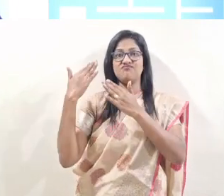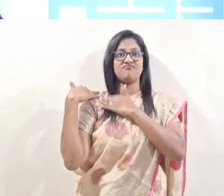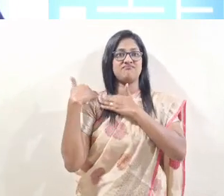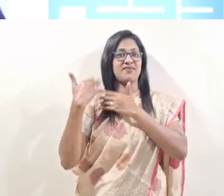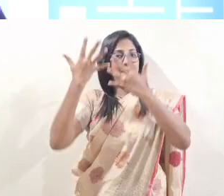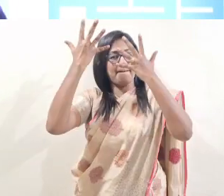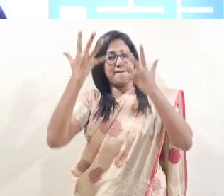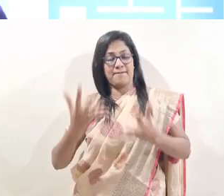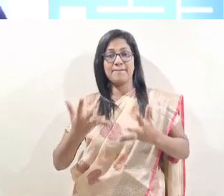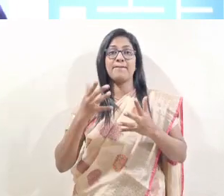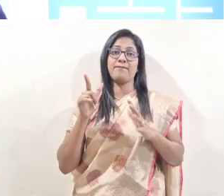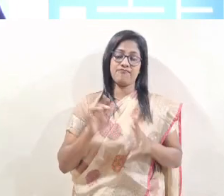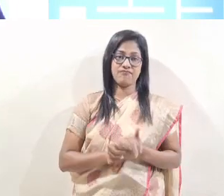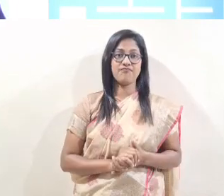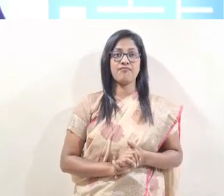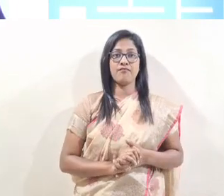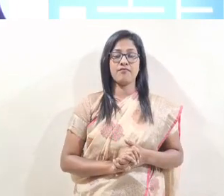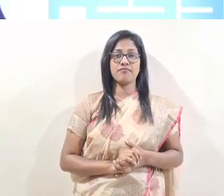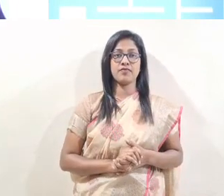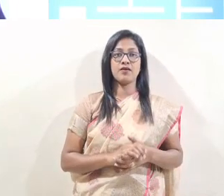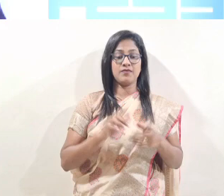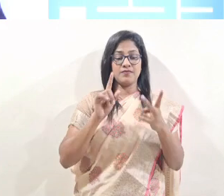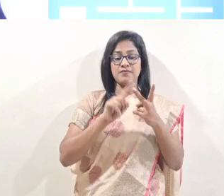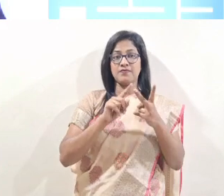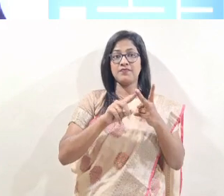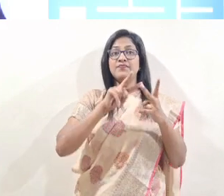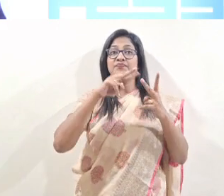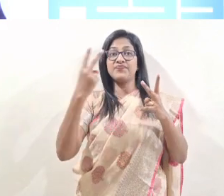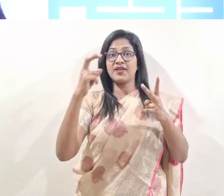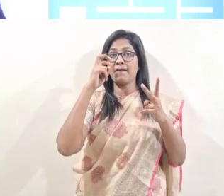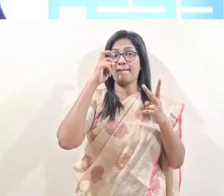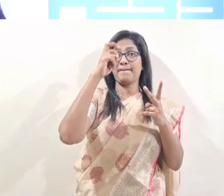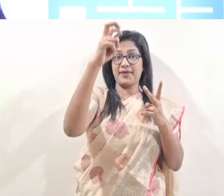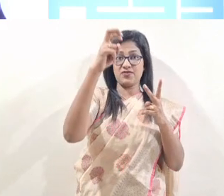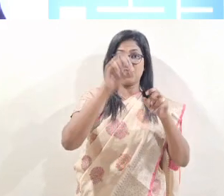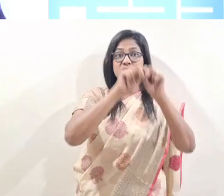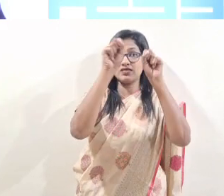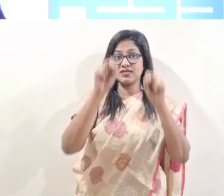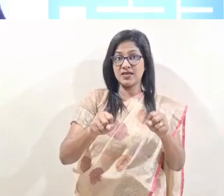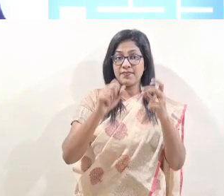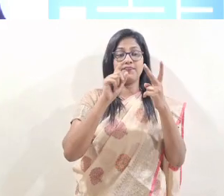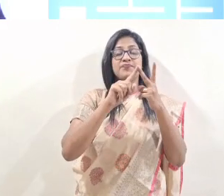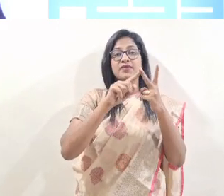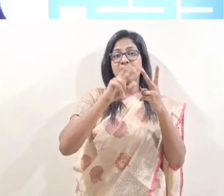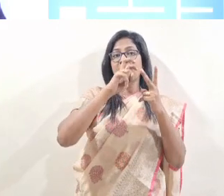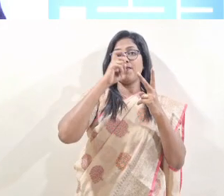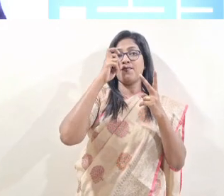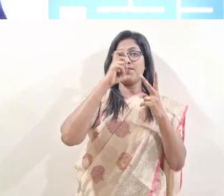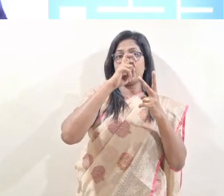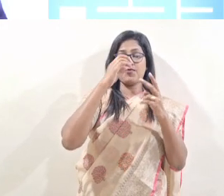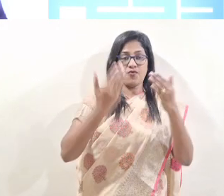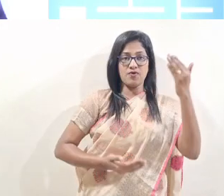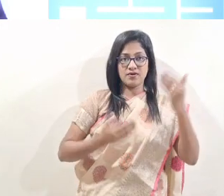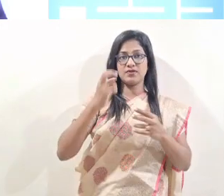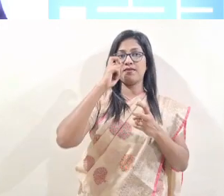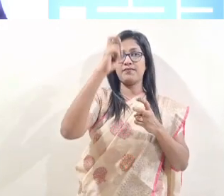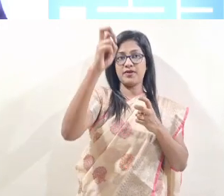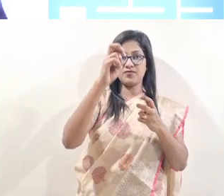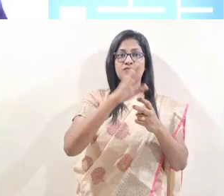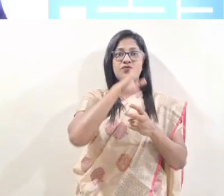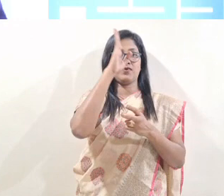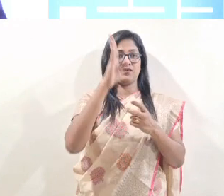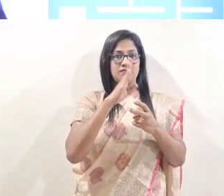responsibility. There is another metro system, which is the Kolkata Metro Rail Corporation Limited, which